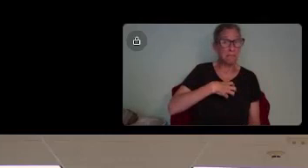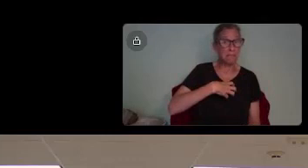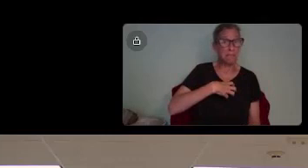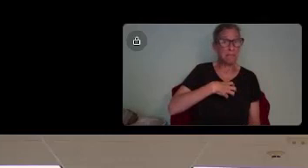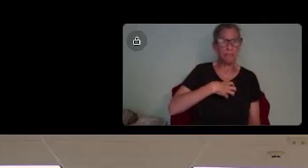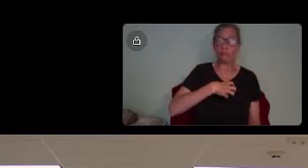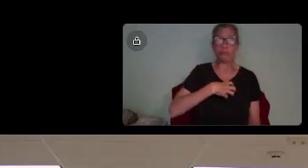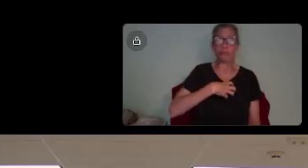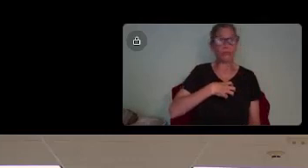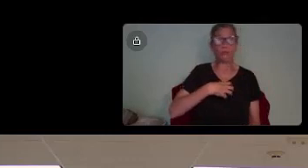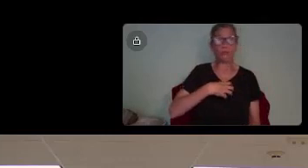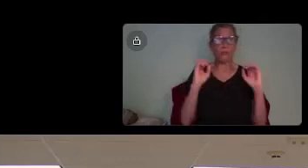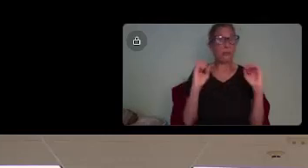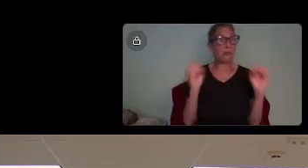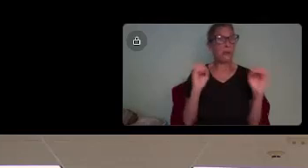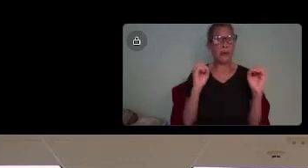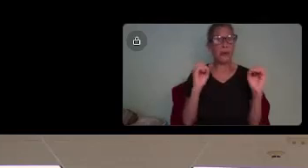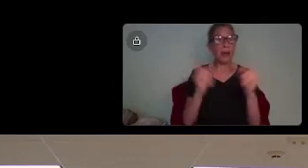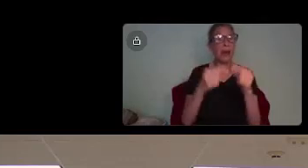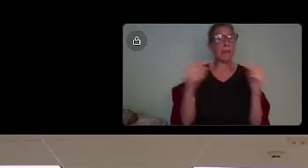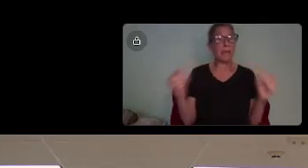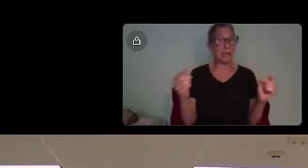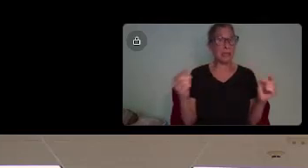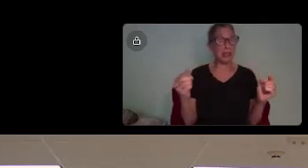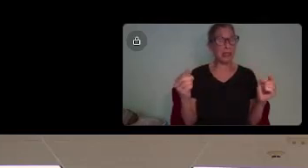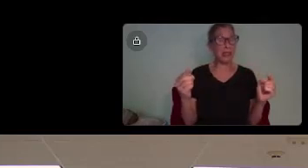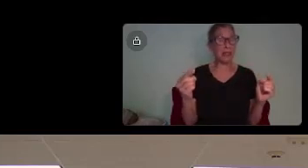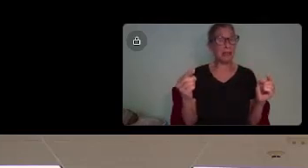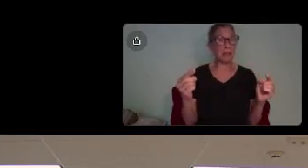Okay, seeing and hearing no opposition, board